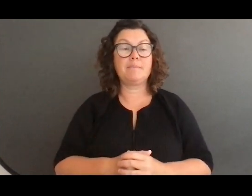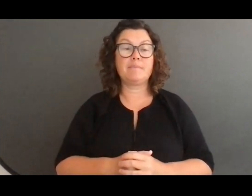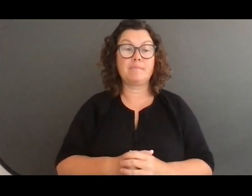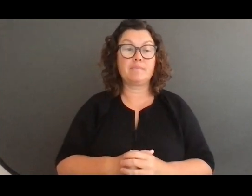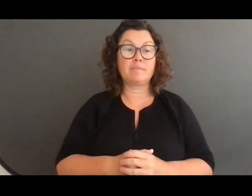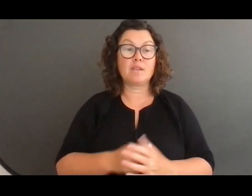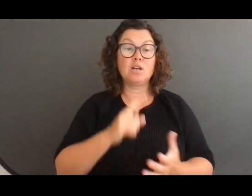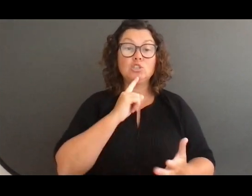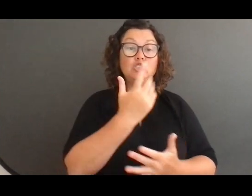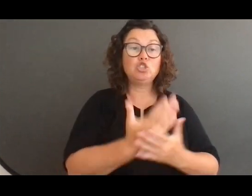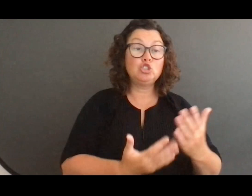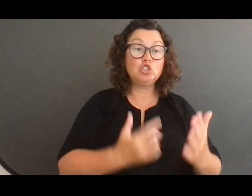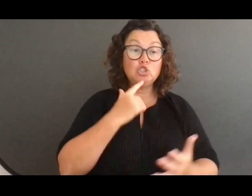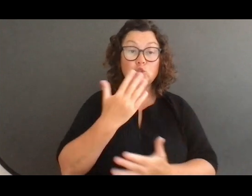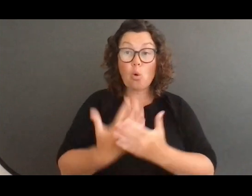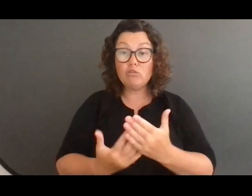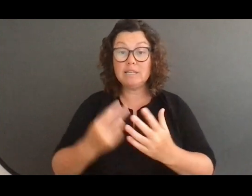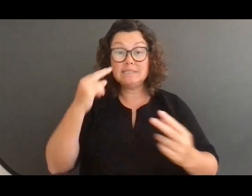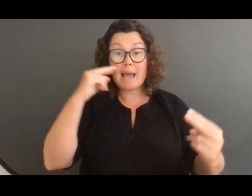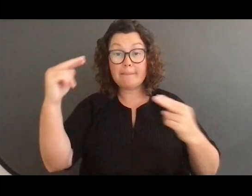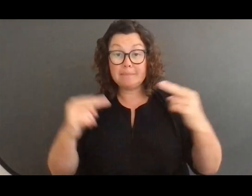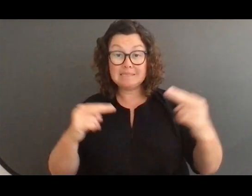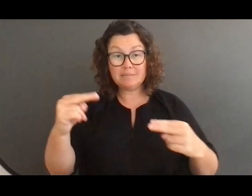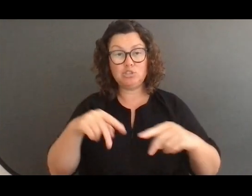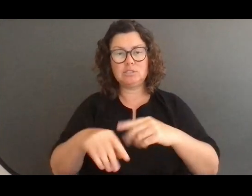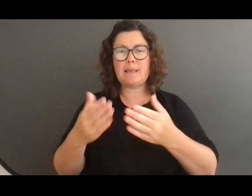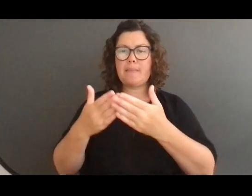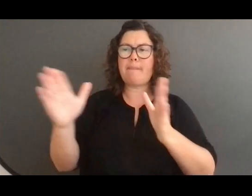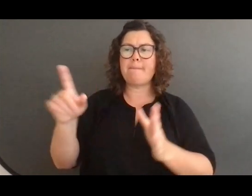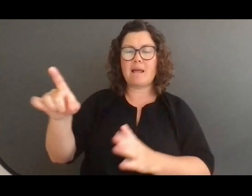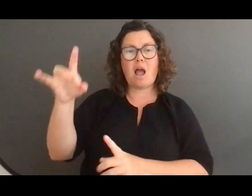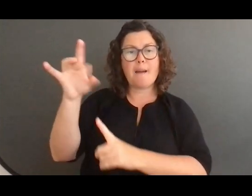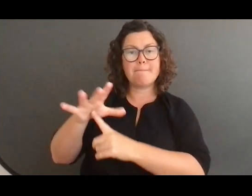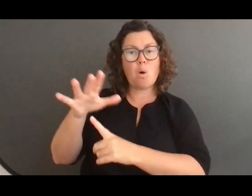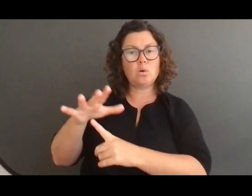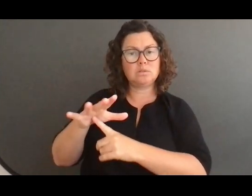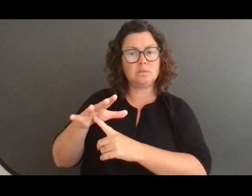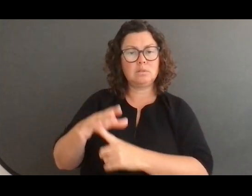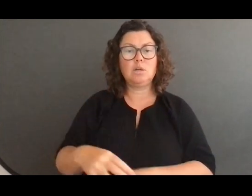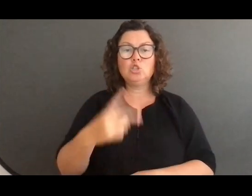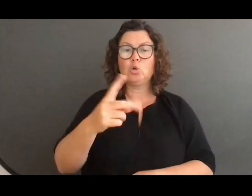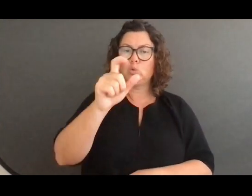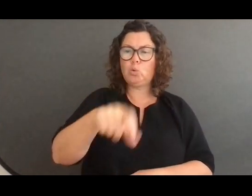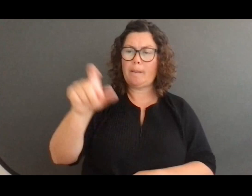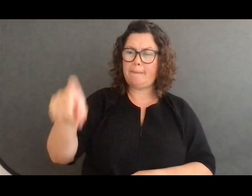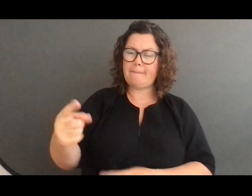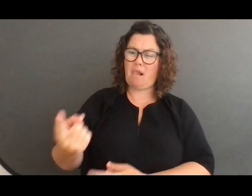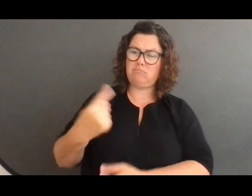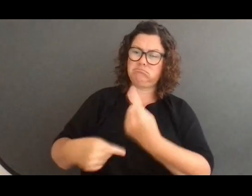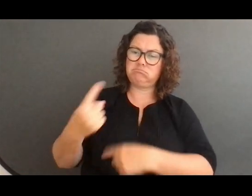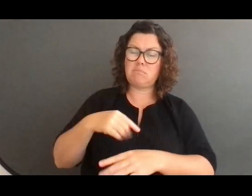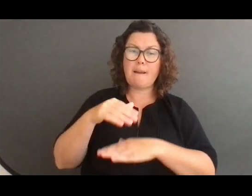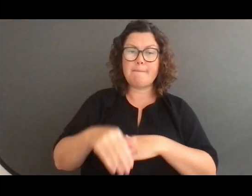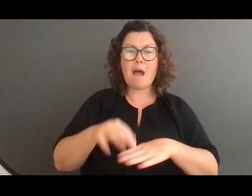and perceptions in the public matter. So 2 people interviewed specifically mentioned the architecture of the gallery as a